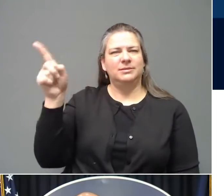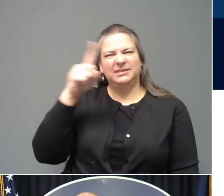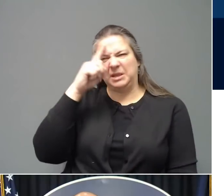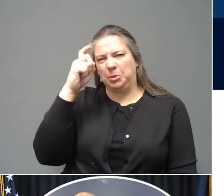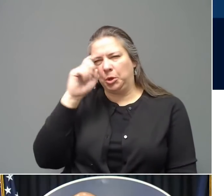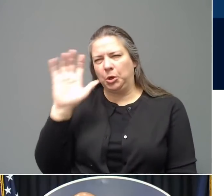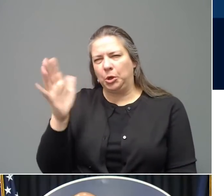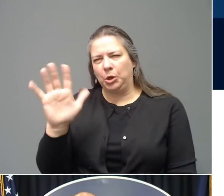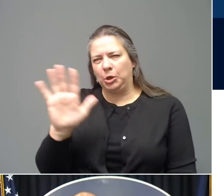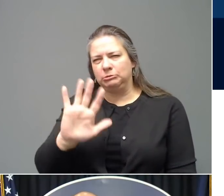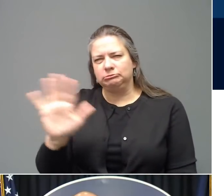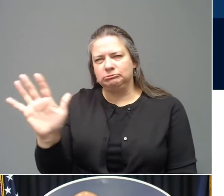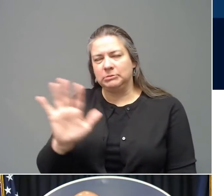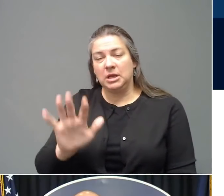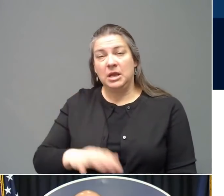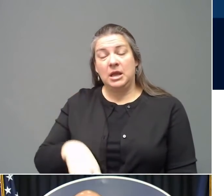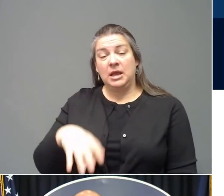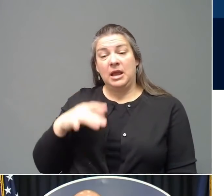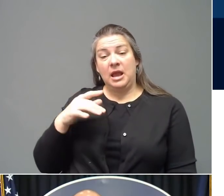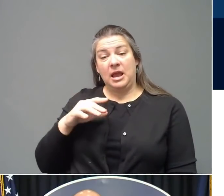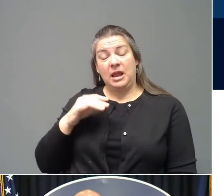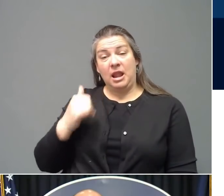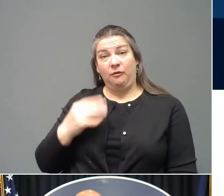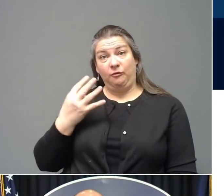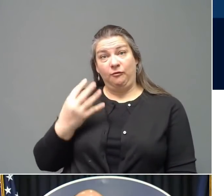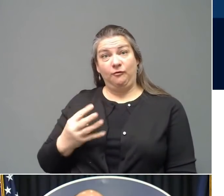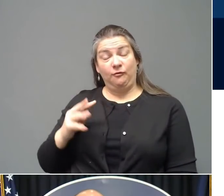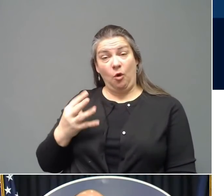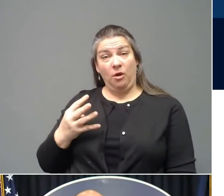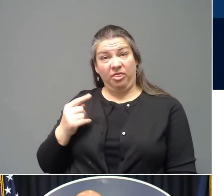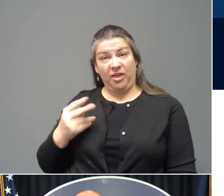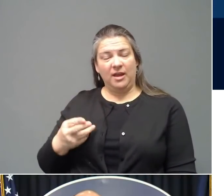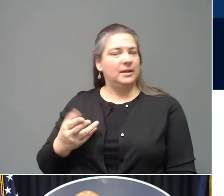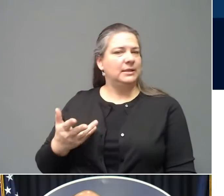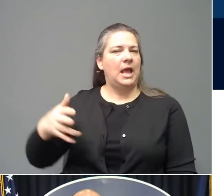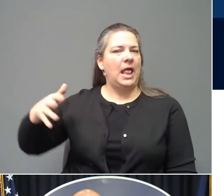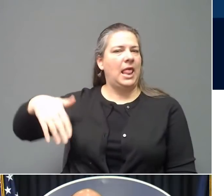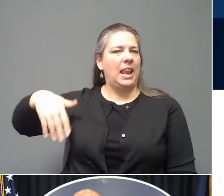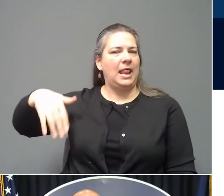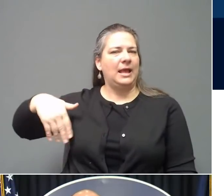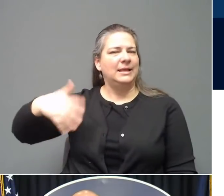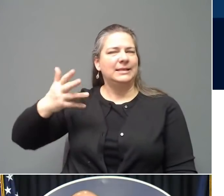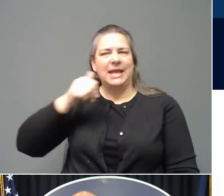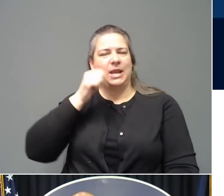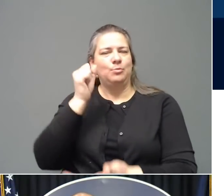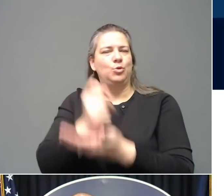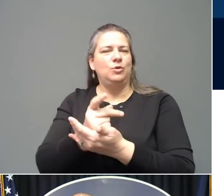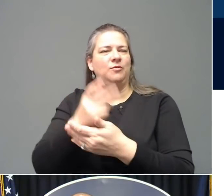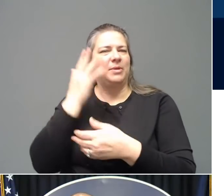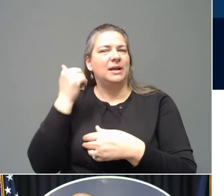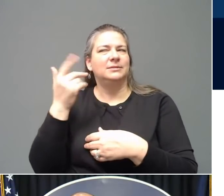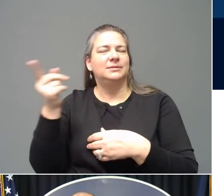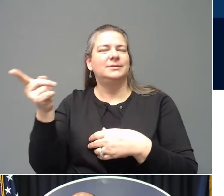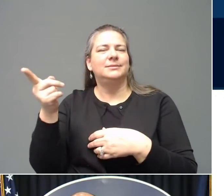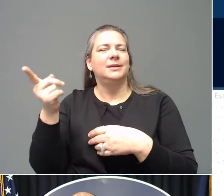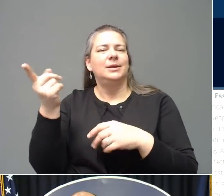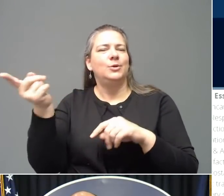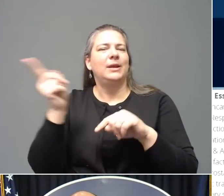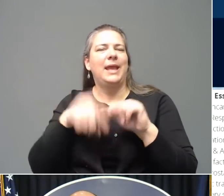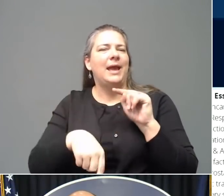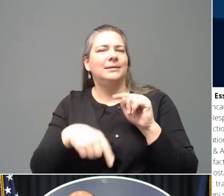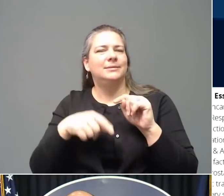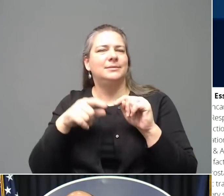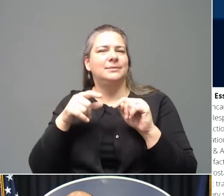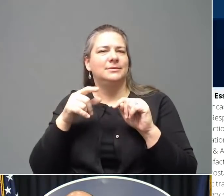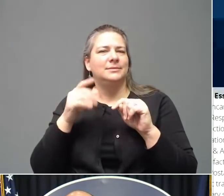eligible for the vaccine now because the vaccine is not authorized for anyone under the age of 16. If we could go to the next slide, please.